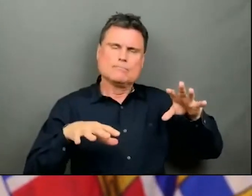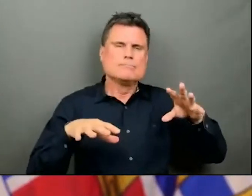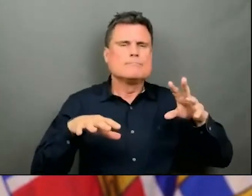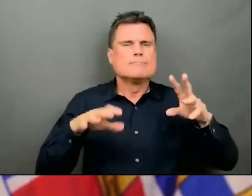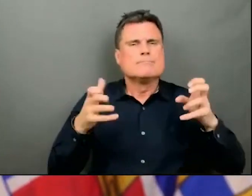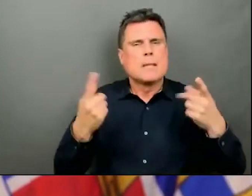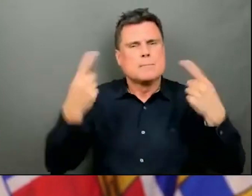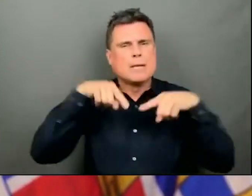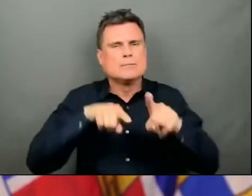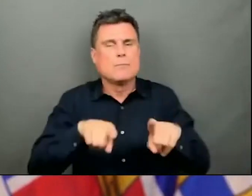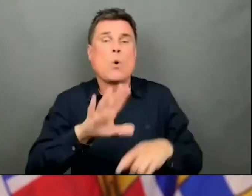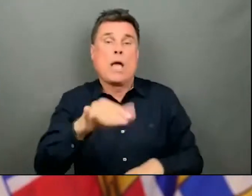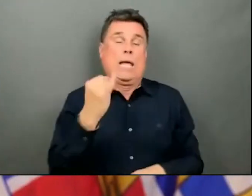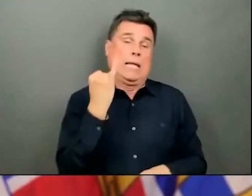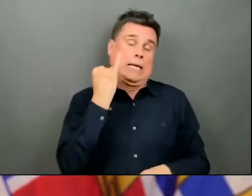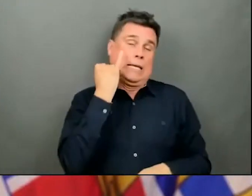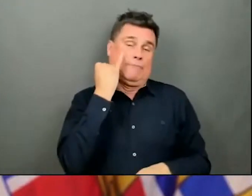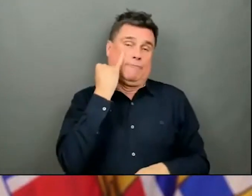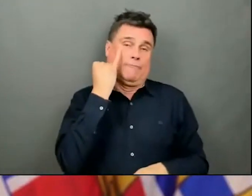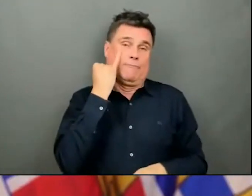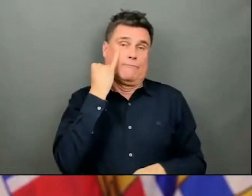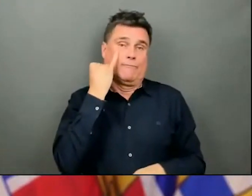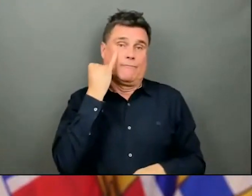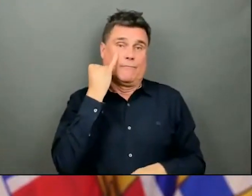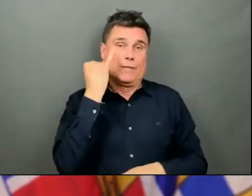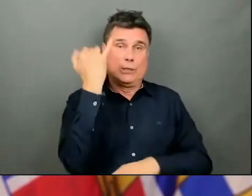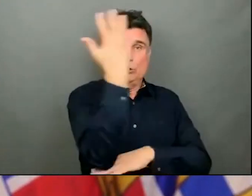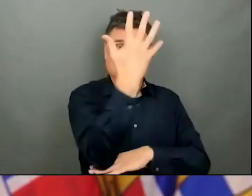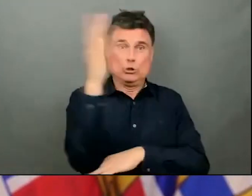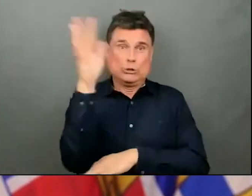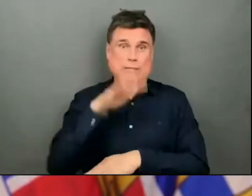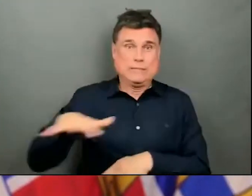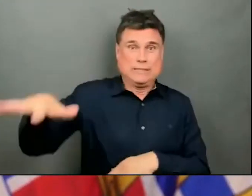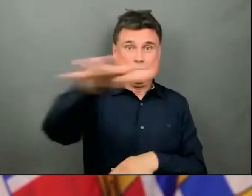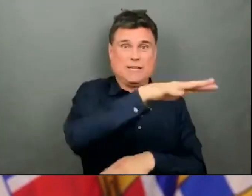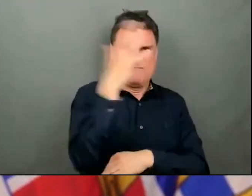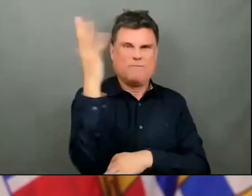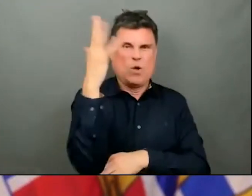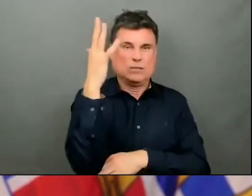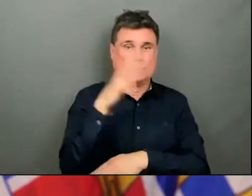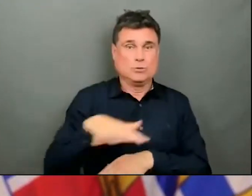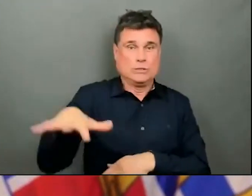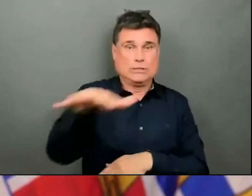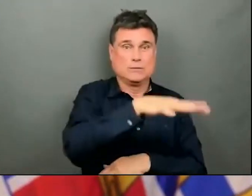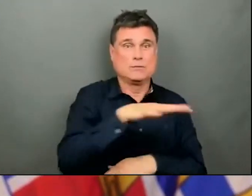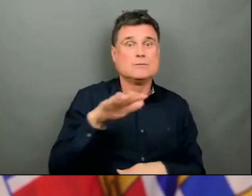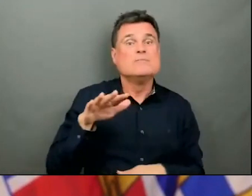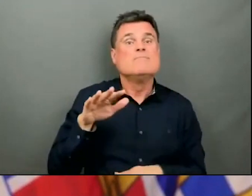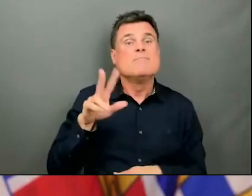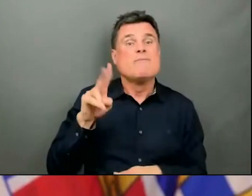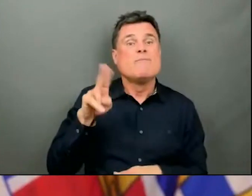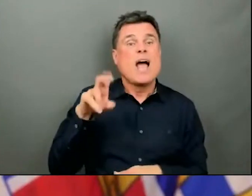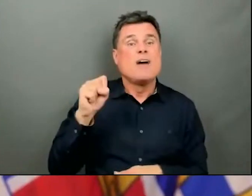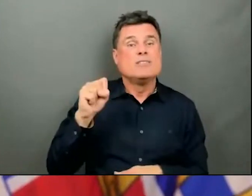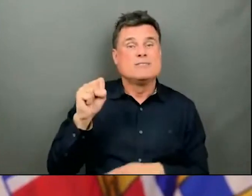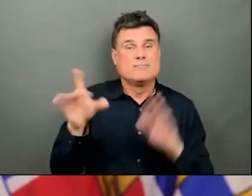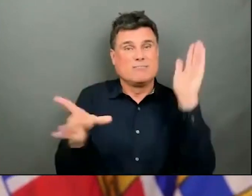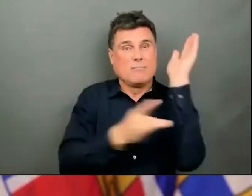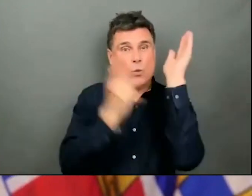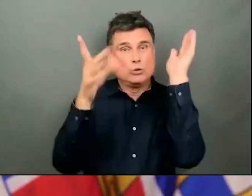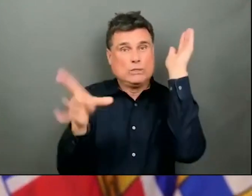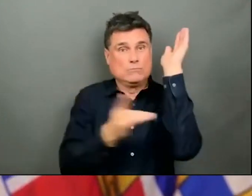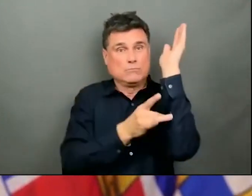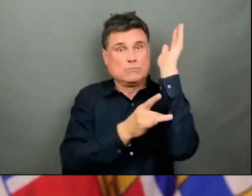goes to hospital, that's where we need to be, where this is another respiratory illness that most of us are protected, our